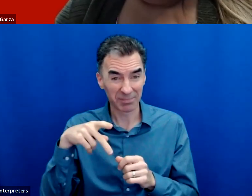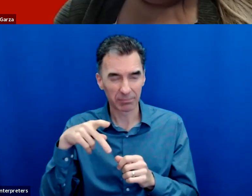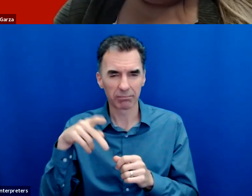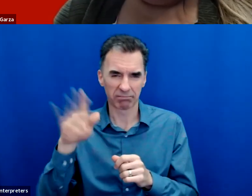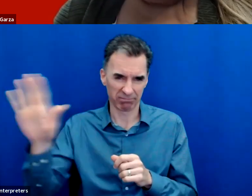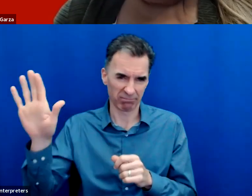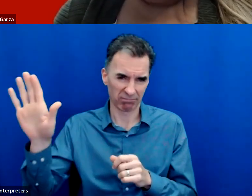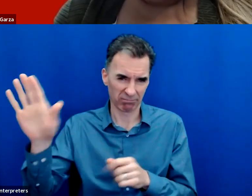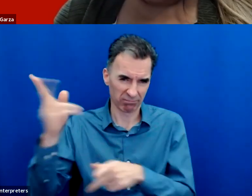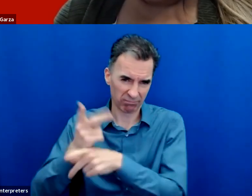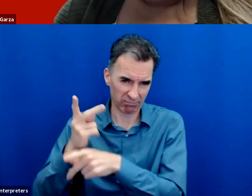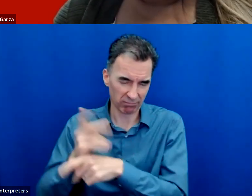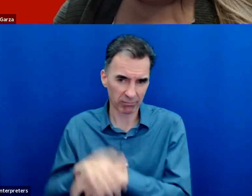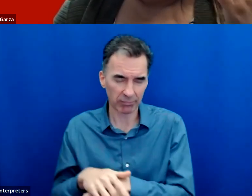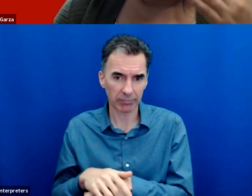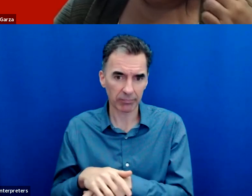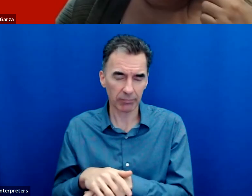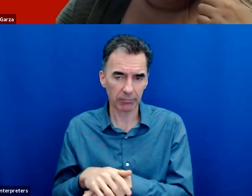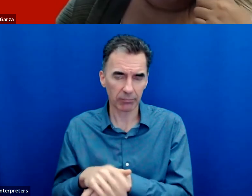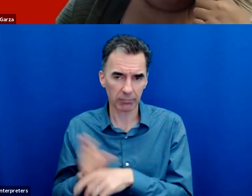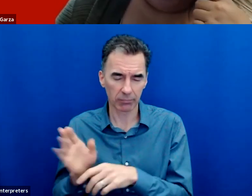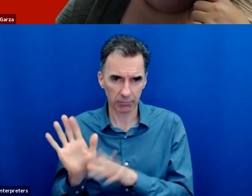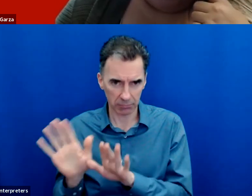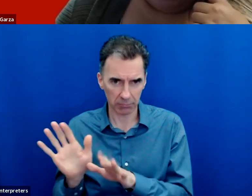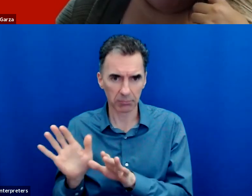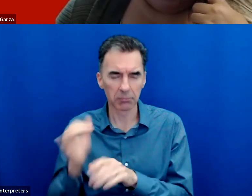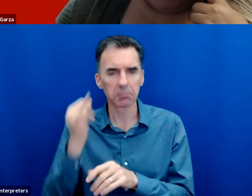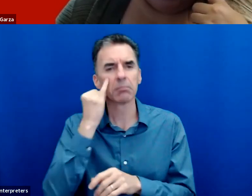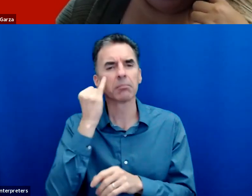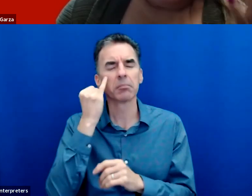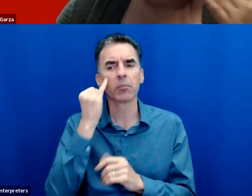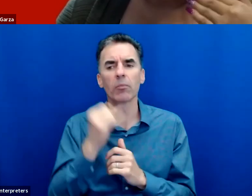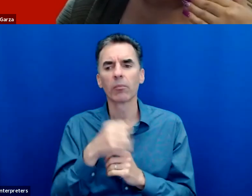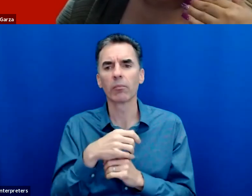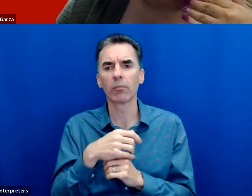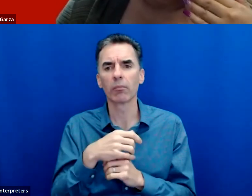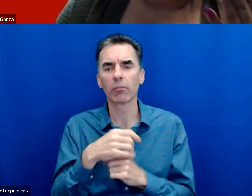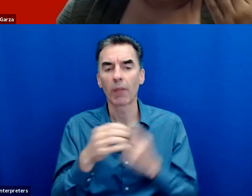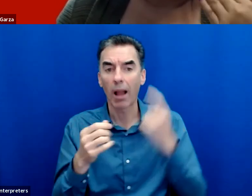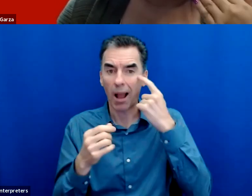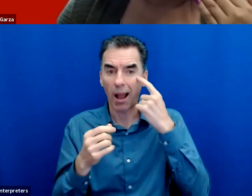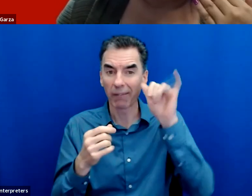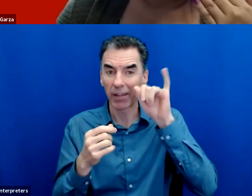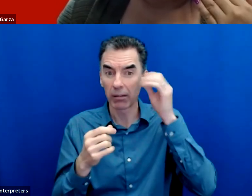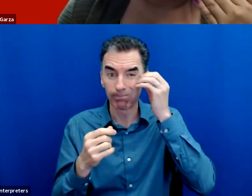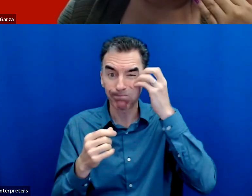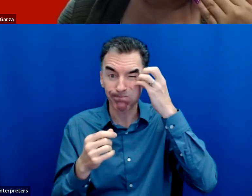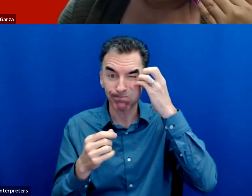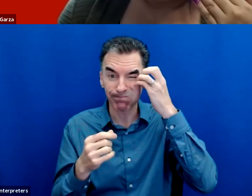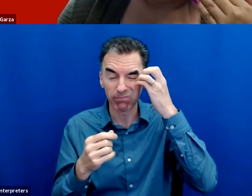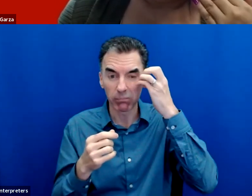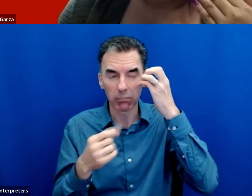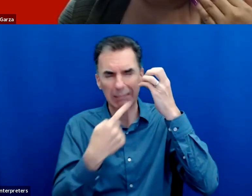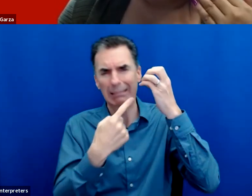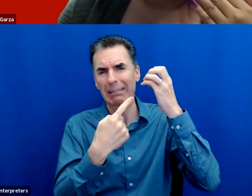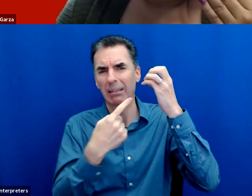VSP. But if you happen to have like an eye infection or an eye issue that you need to go